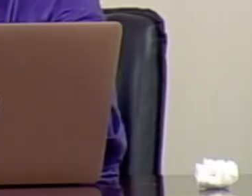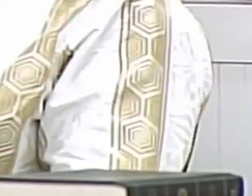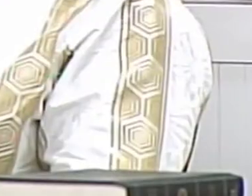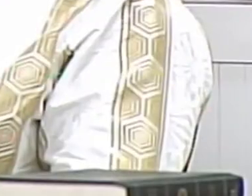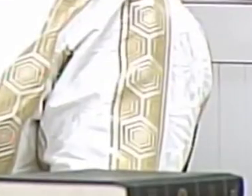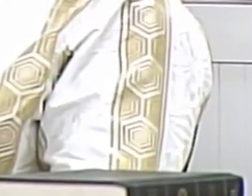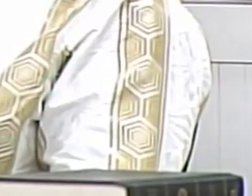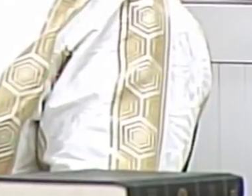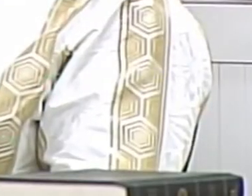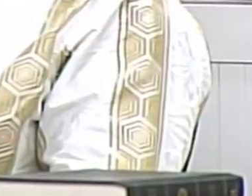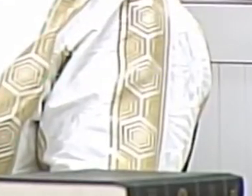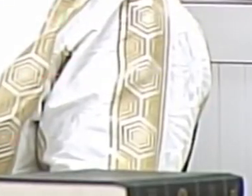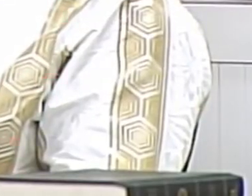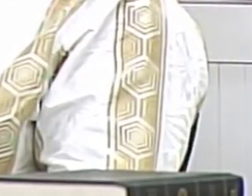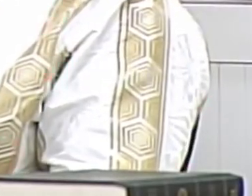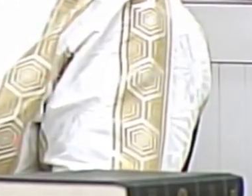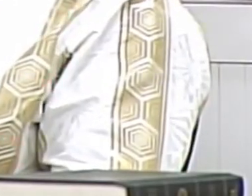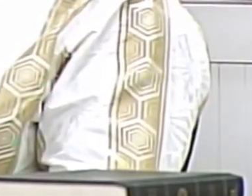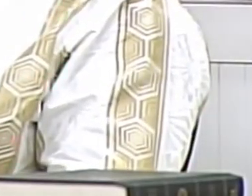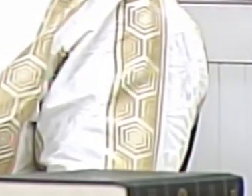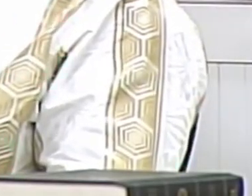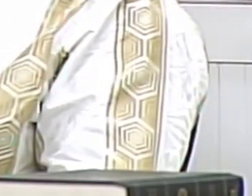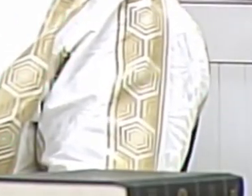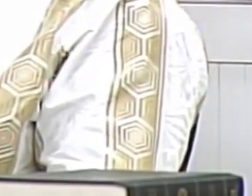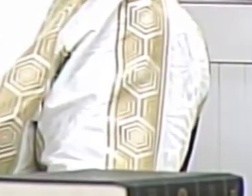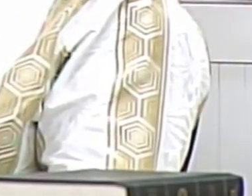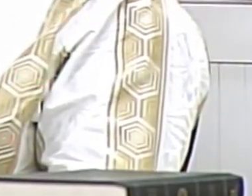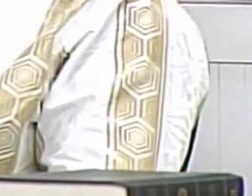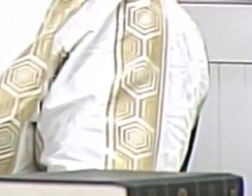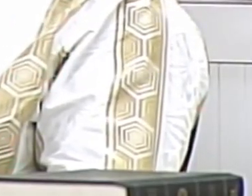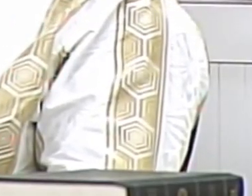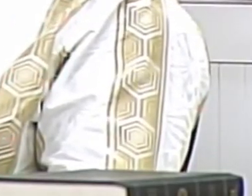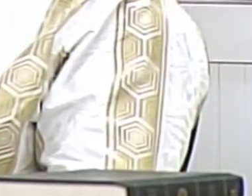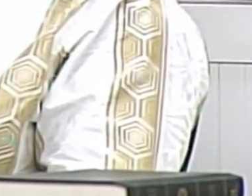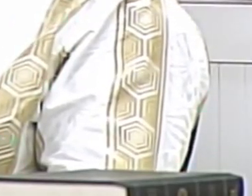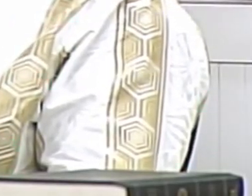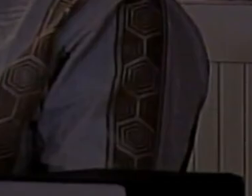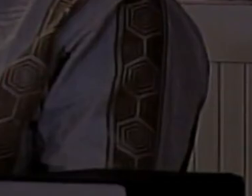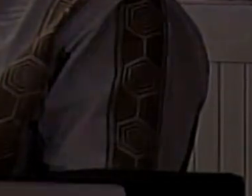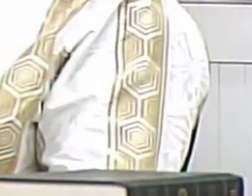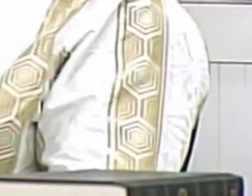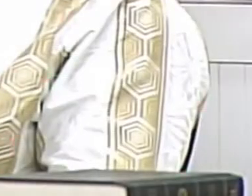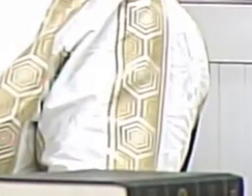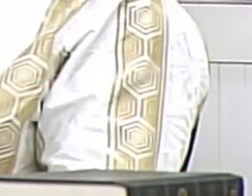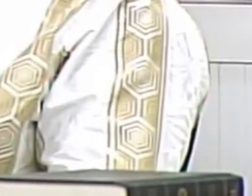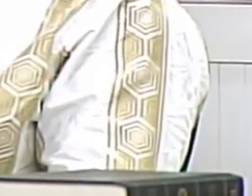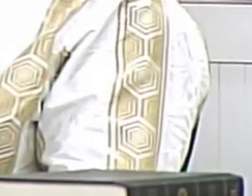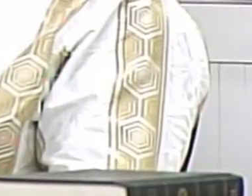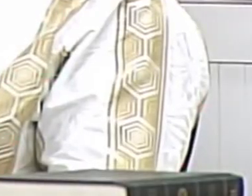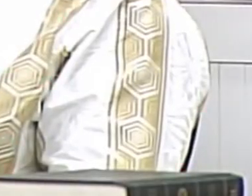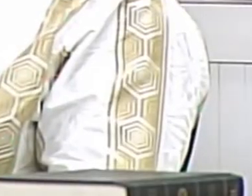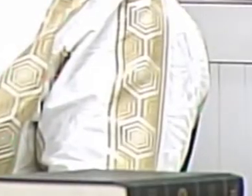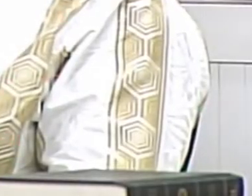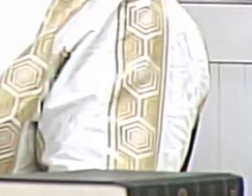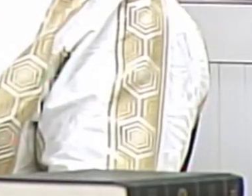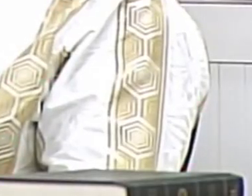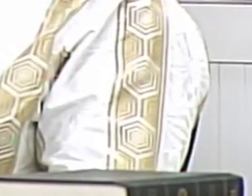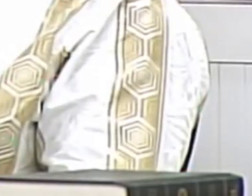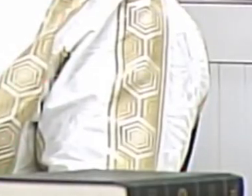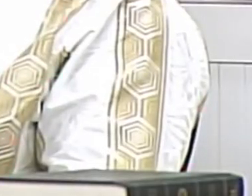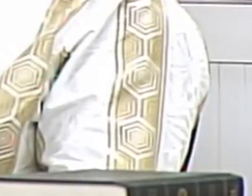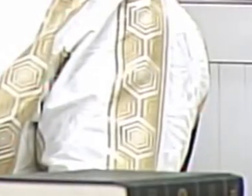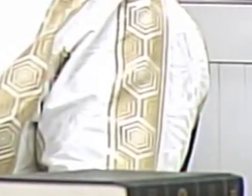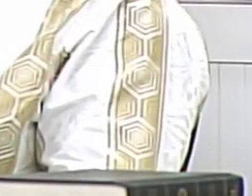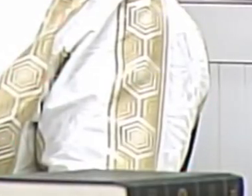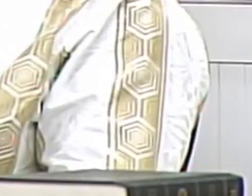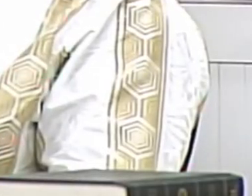Captain Johnson, okay. Captain Johnson, he was also in the companies, in the infantry companies. Captain Johnson, momi tamit bokon